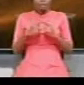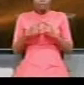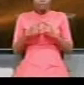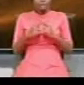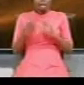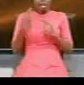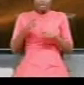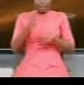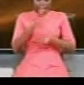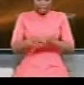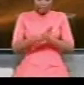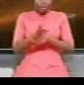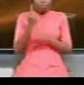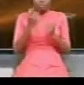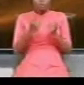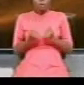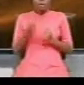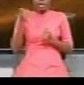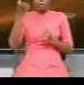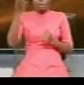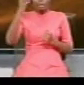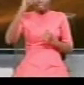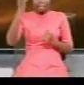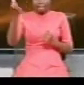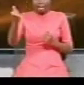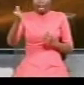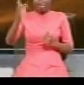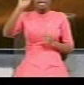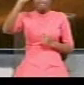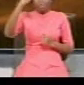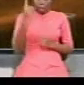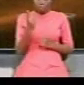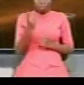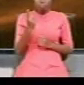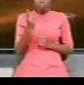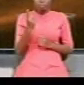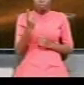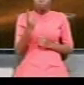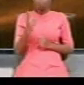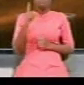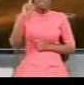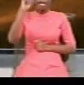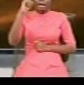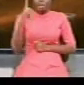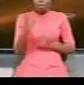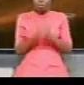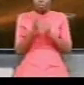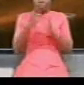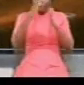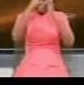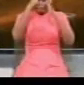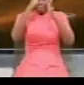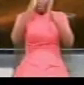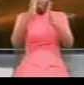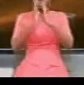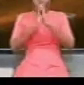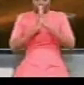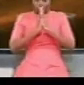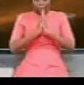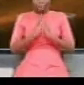the evening was come, he was there alone, alone with the Father